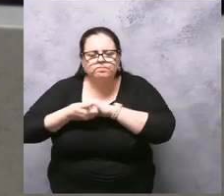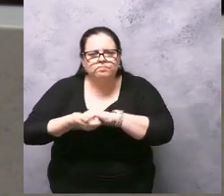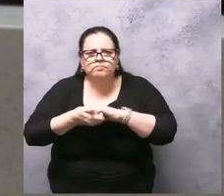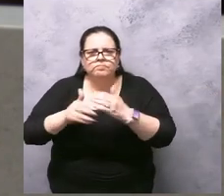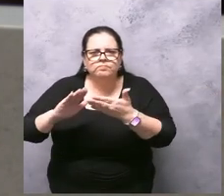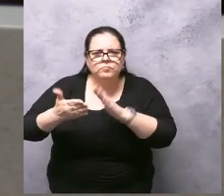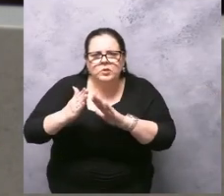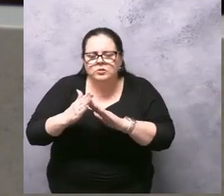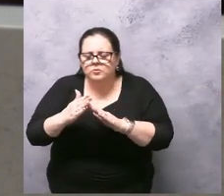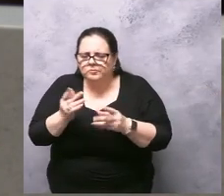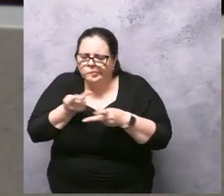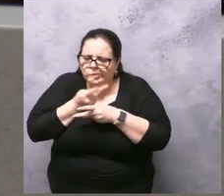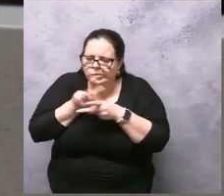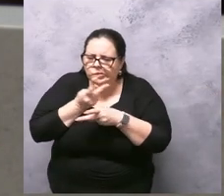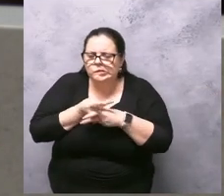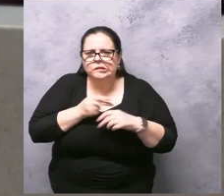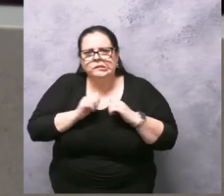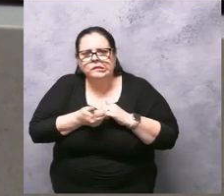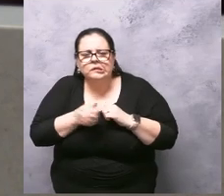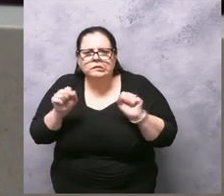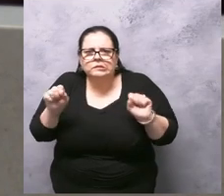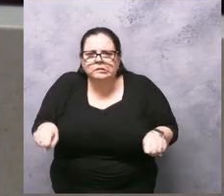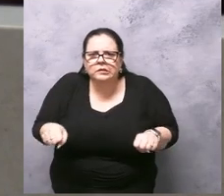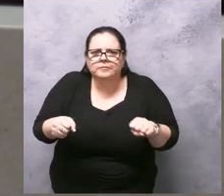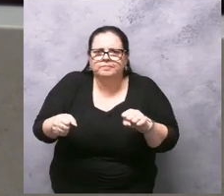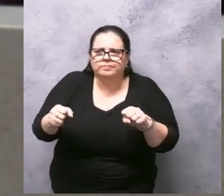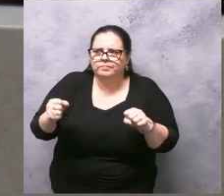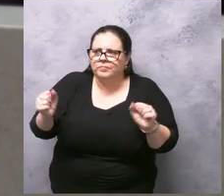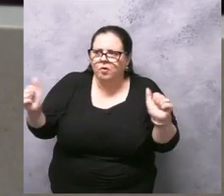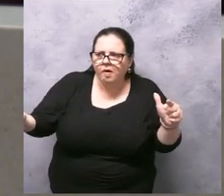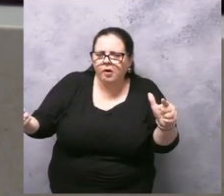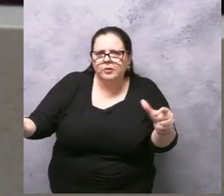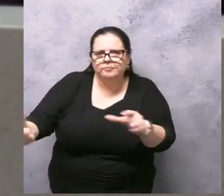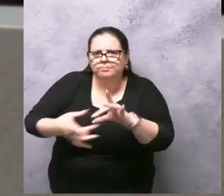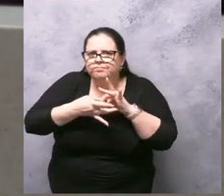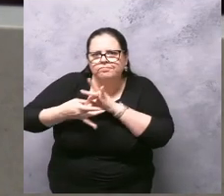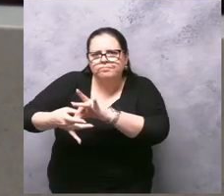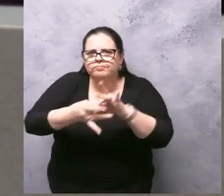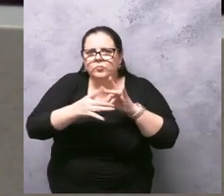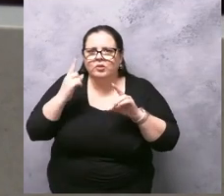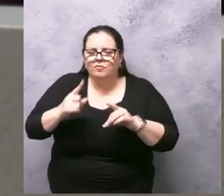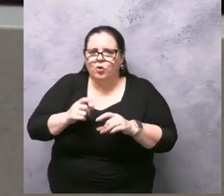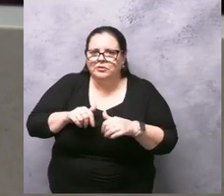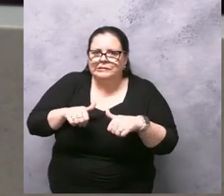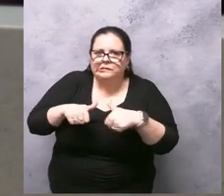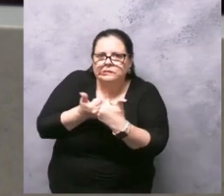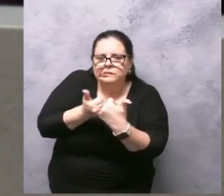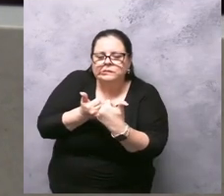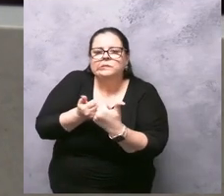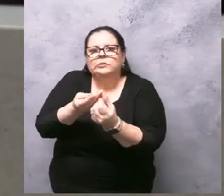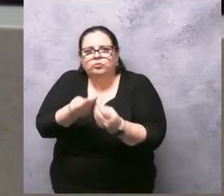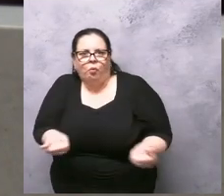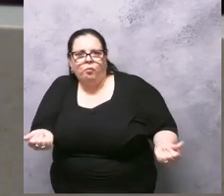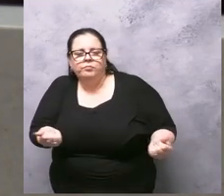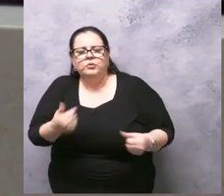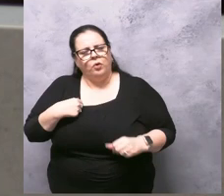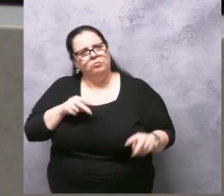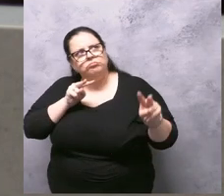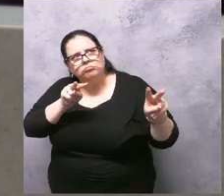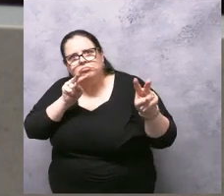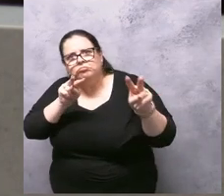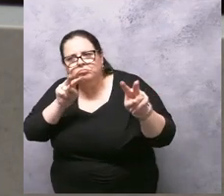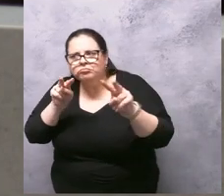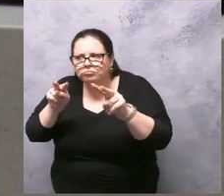find ways for us all to work collectively together to address these budget challenges. And it's very encouraging, and I look forward to continuing to see